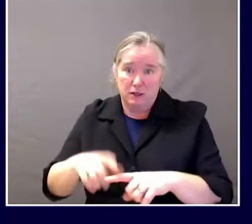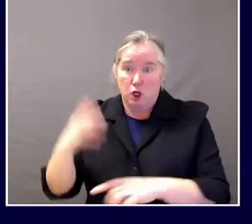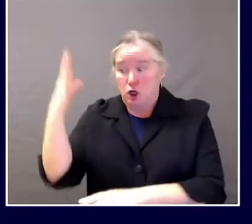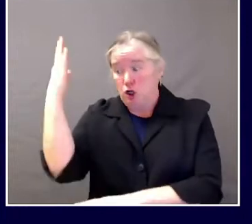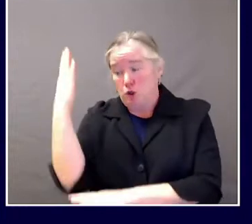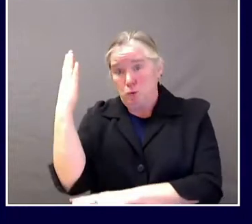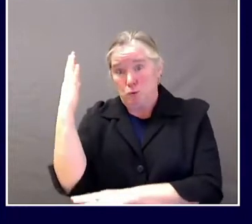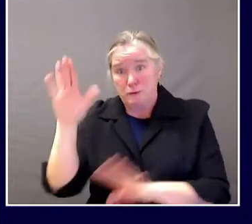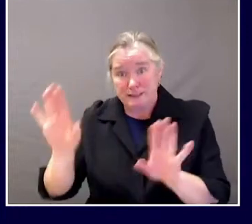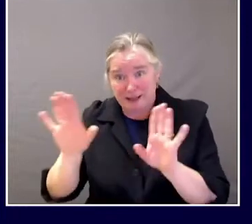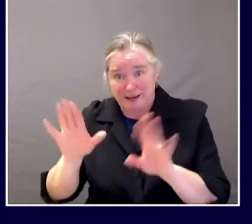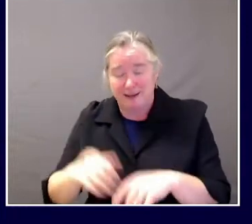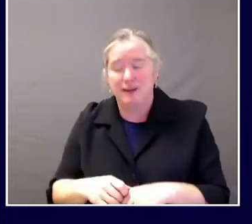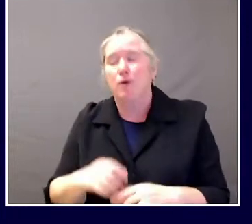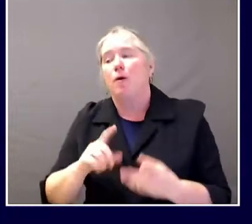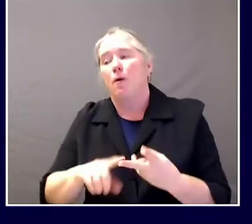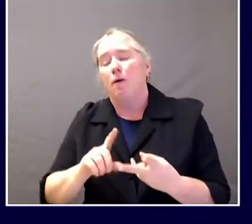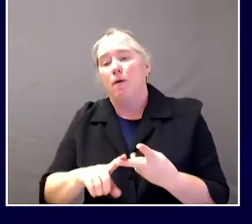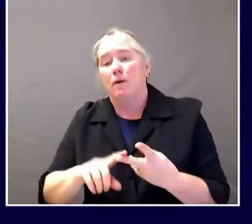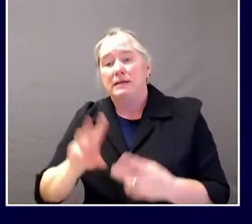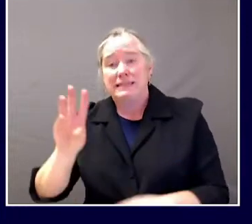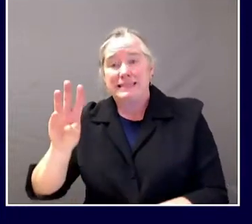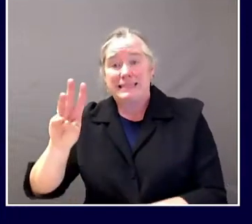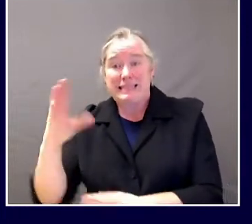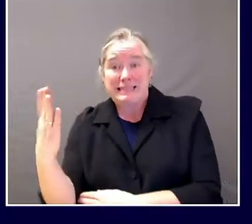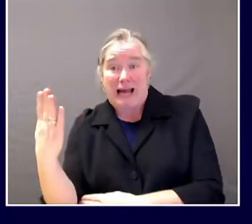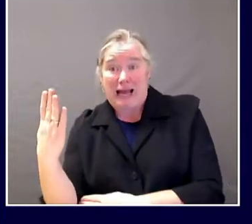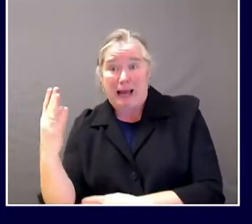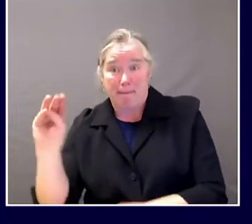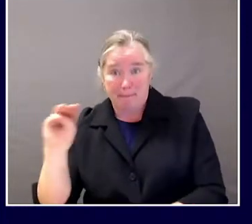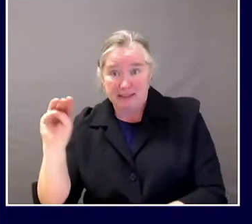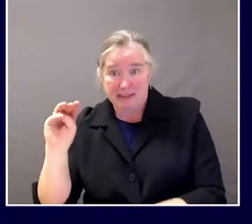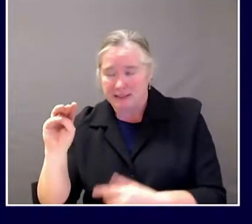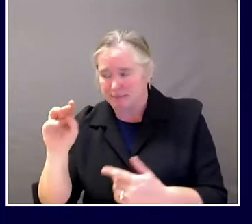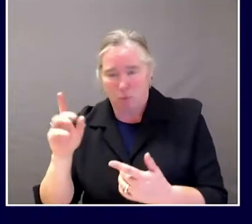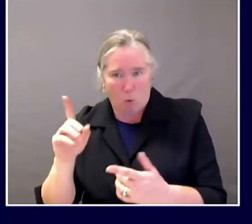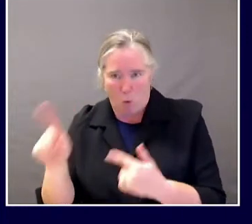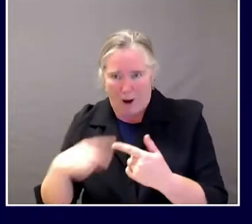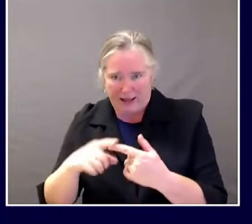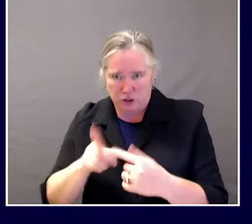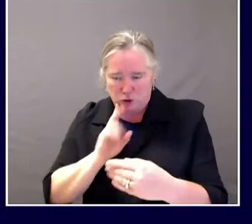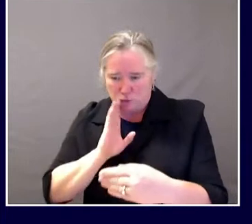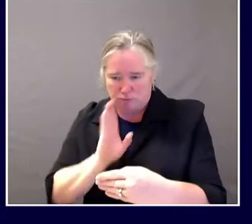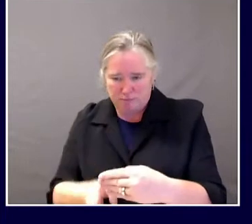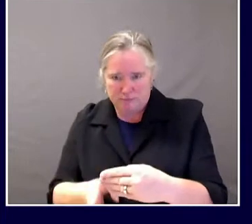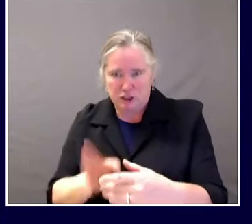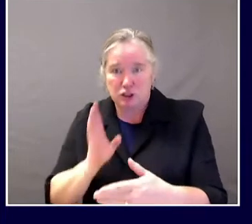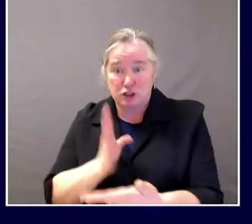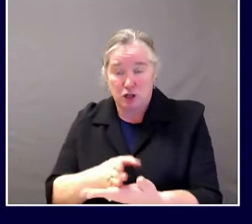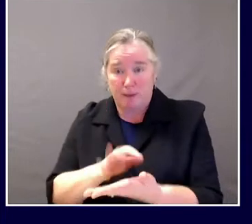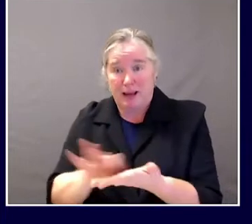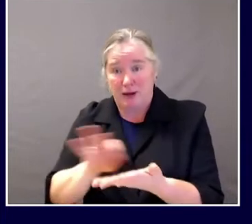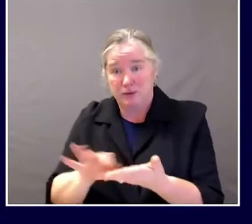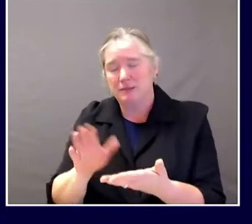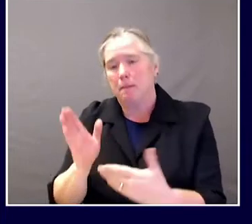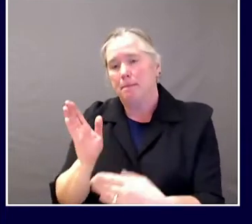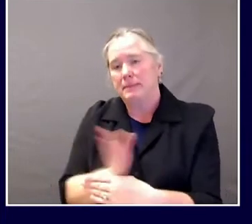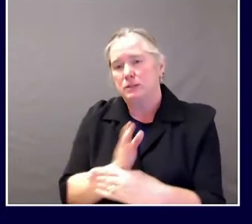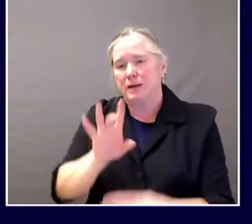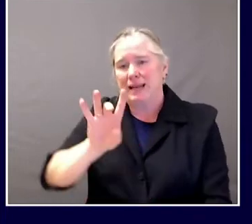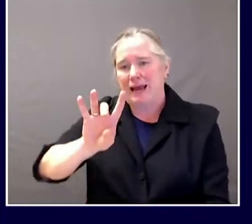on Sunday or 6 a.m. on Monday, depending on when you cut that off, anywhere between 82